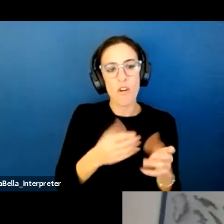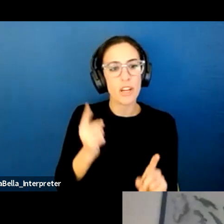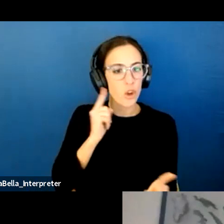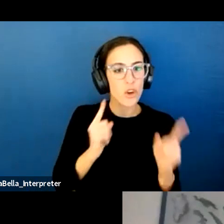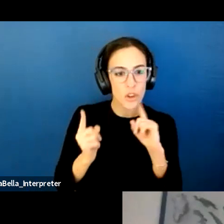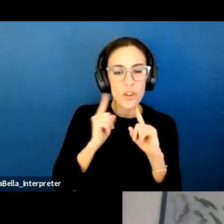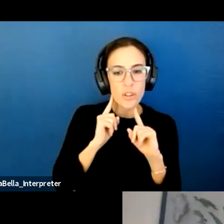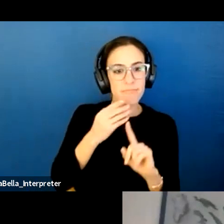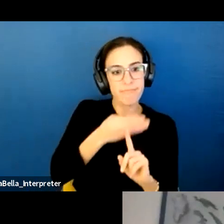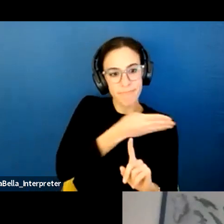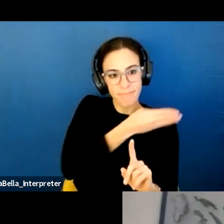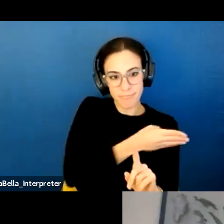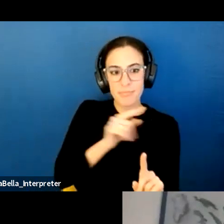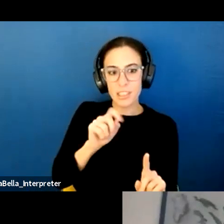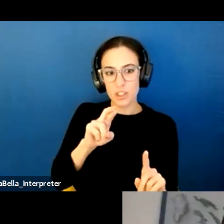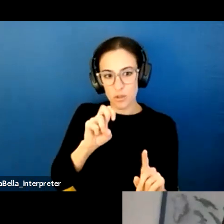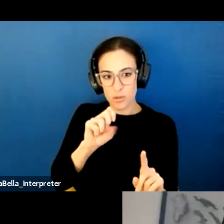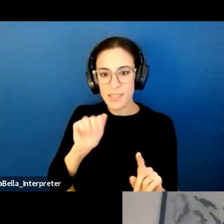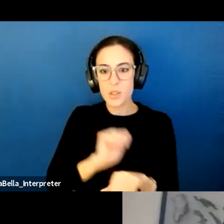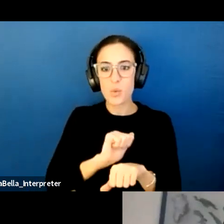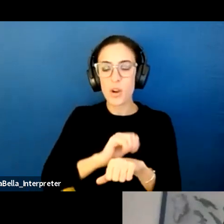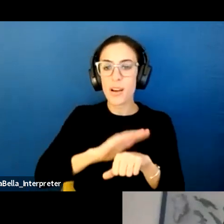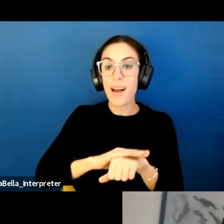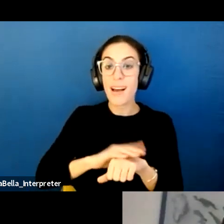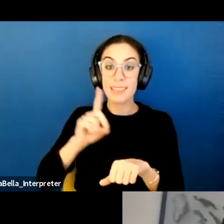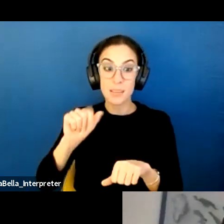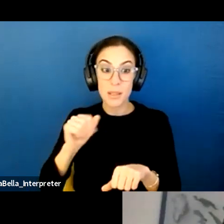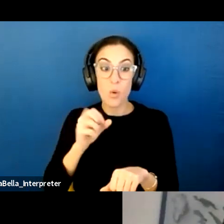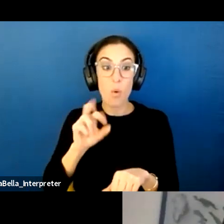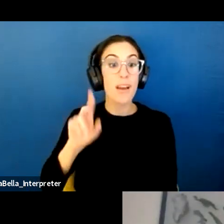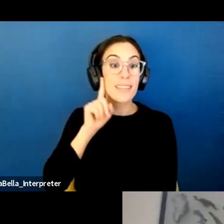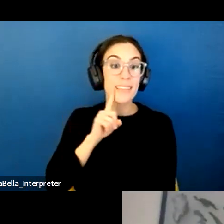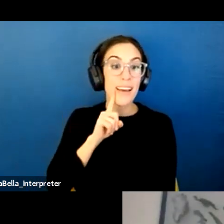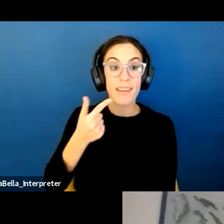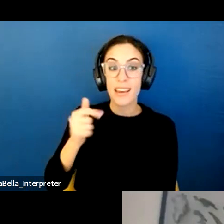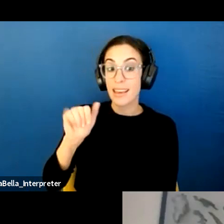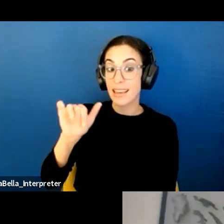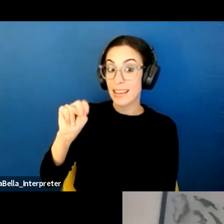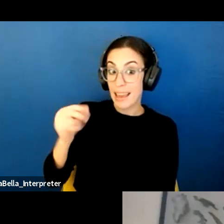of Theresa's work on disability or deaf gain, or